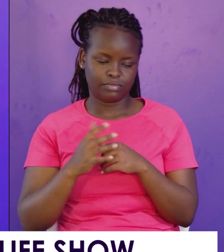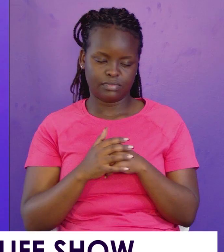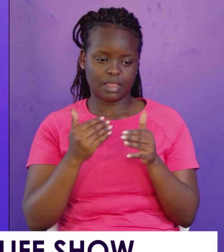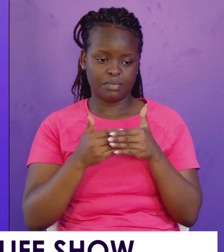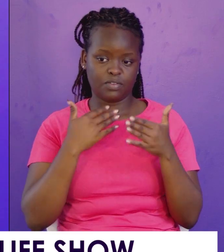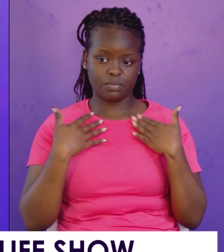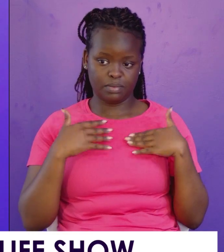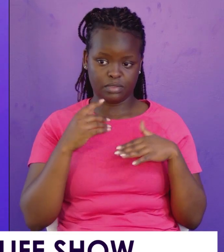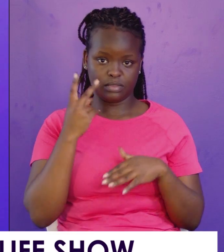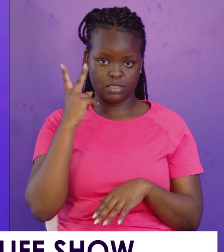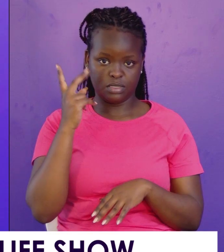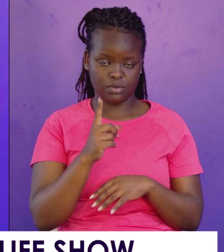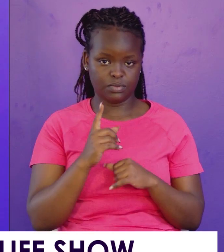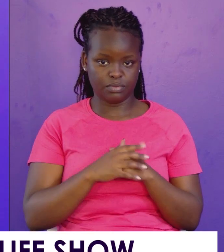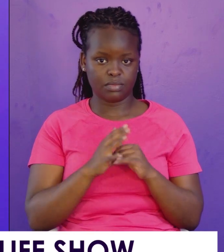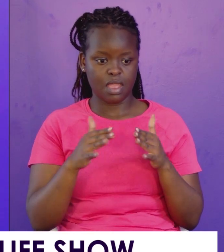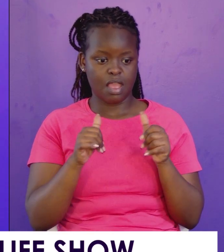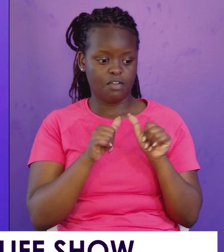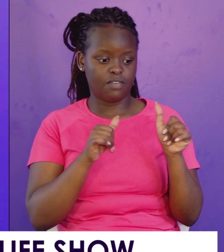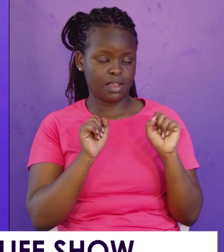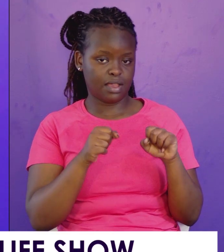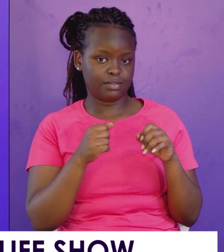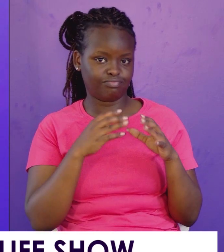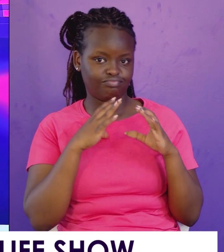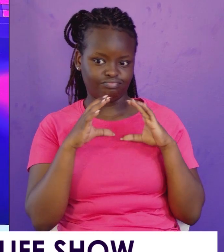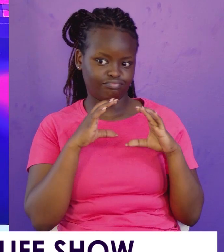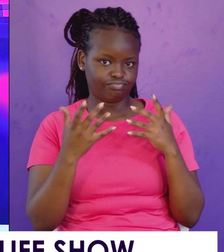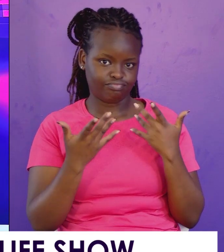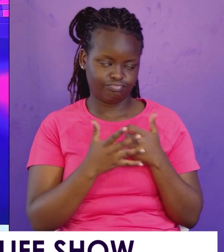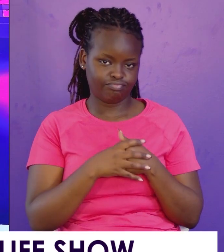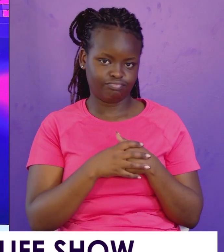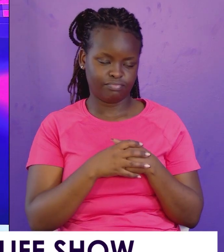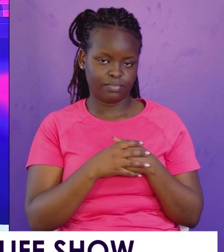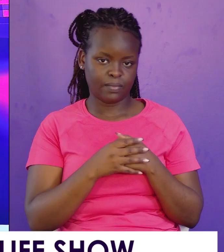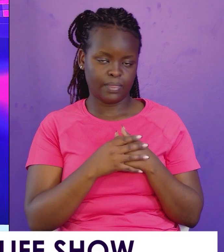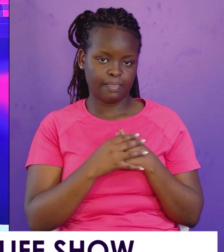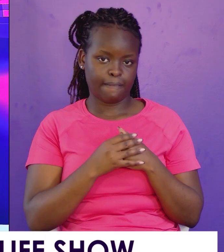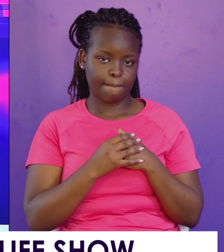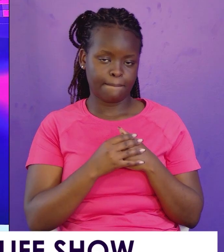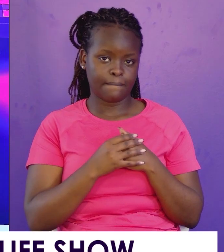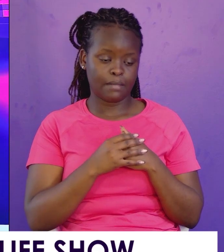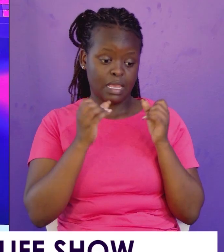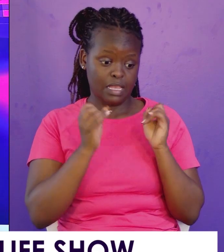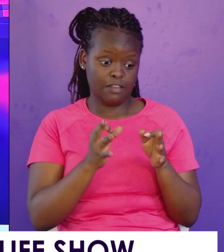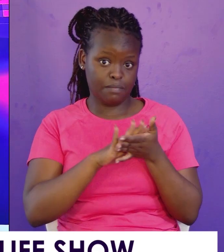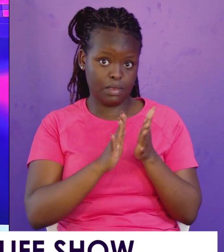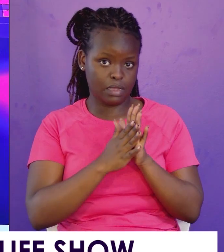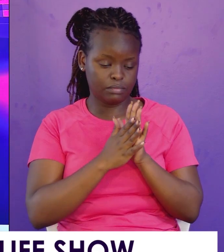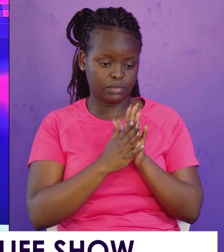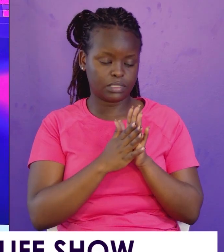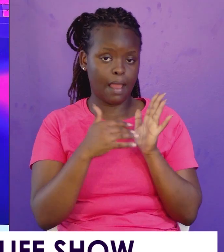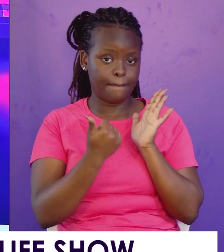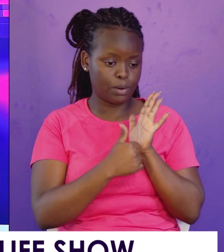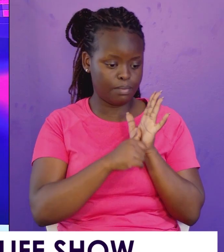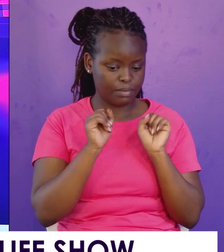there's Yeah, how exactly. far you can go in Yeah, scratching. exactly. There's how far you can go. And if it becomes a problem, you can actually find